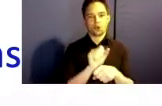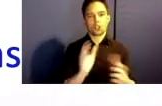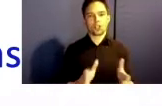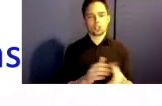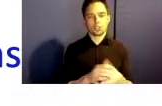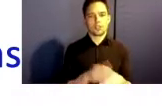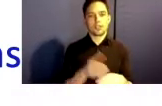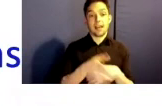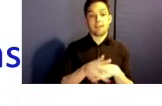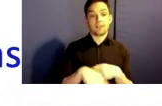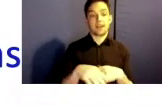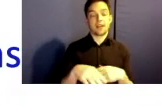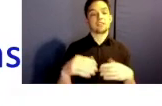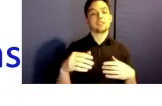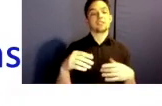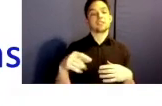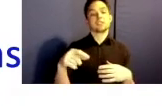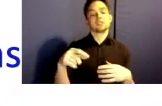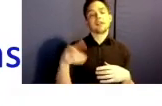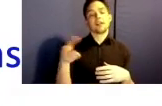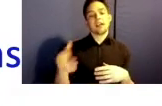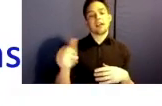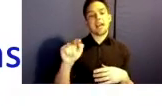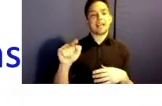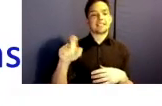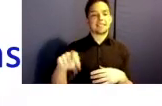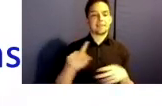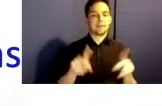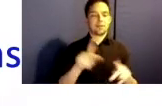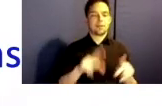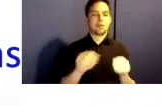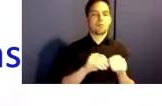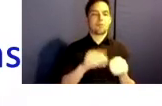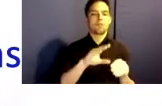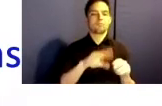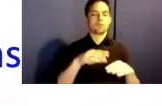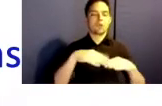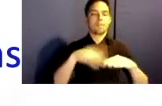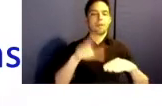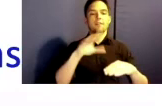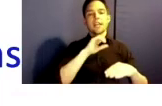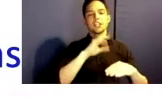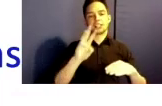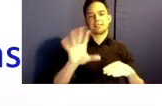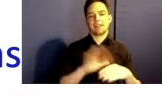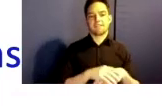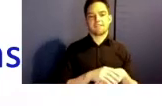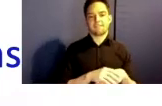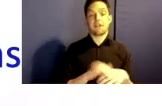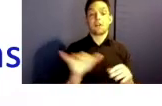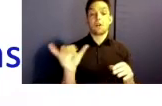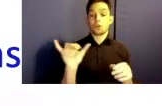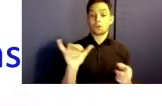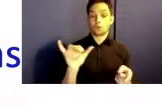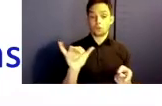all elderly people who have more than 65 years old. And also